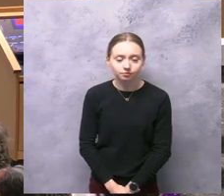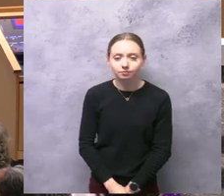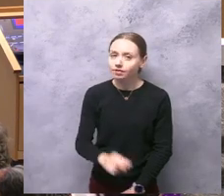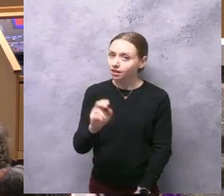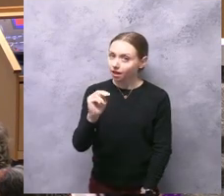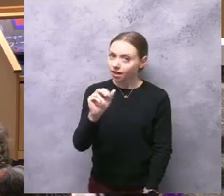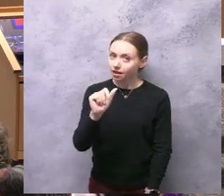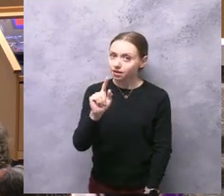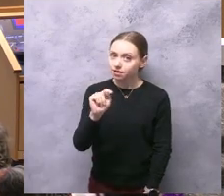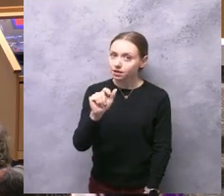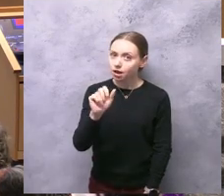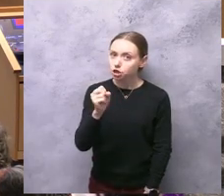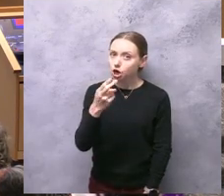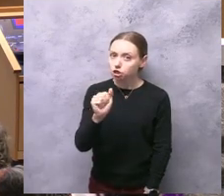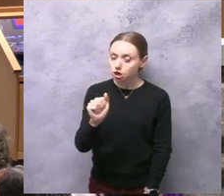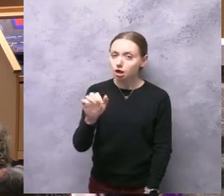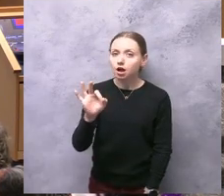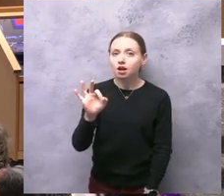Natasha Fry,